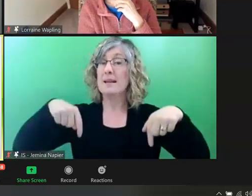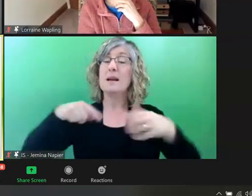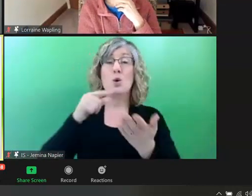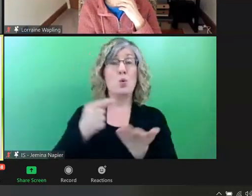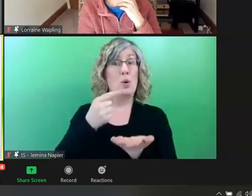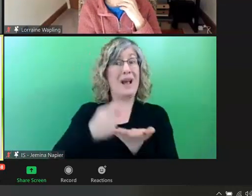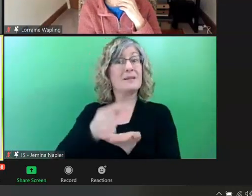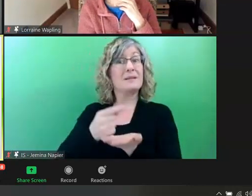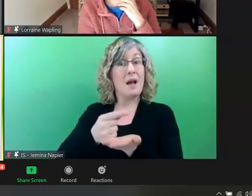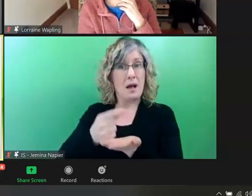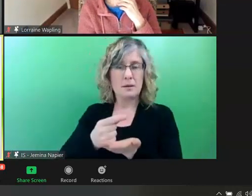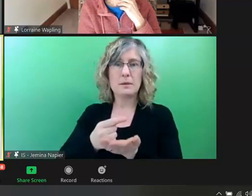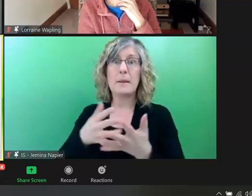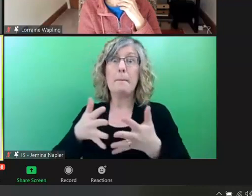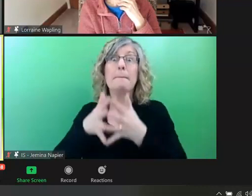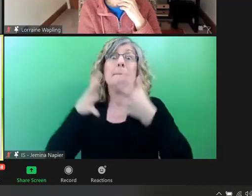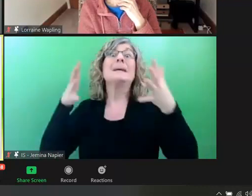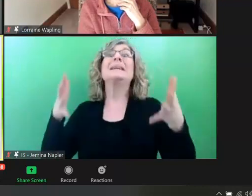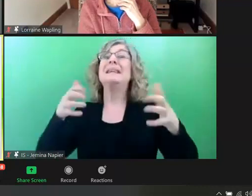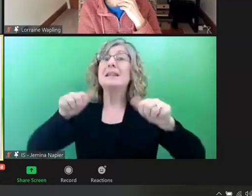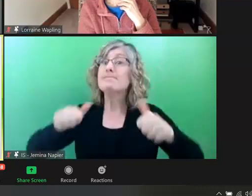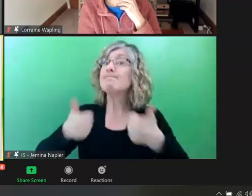not every